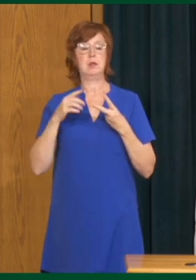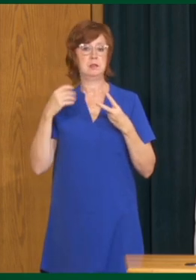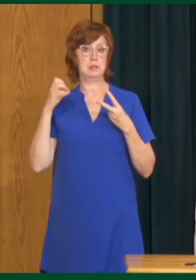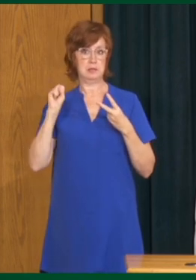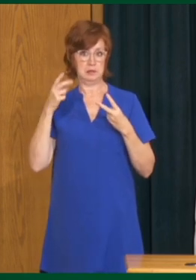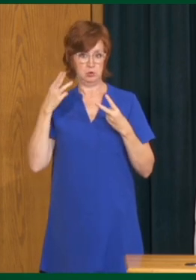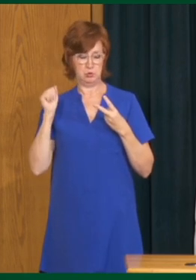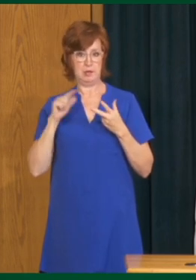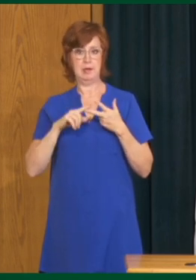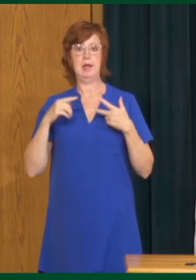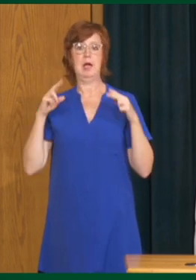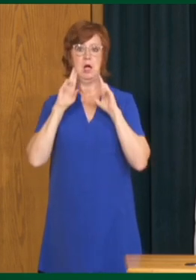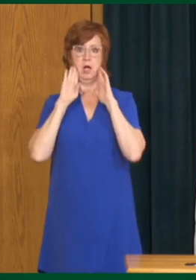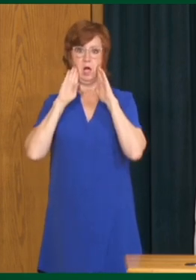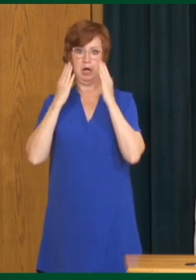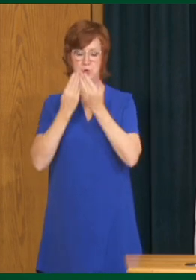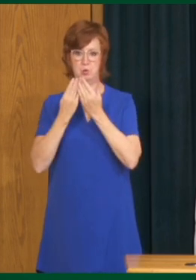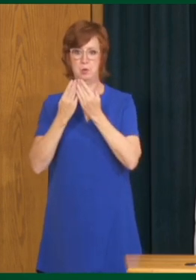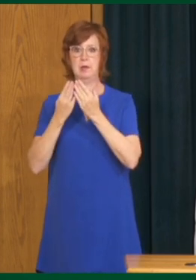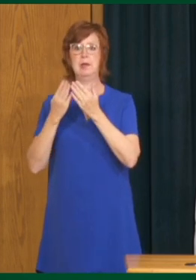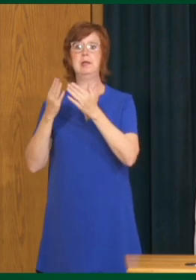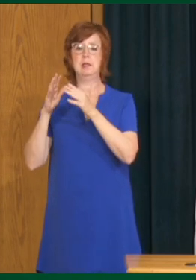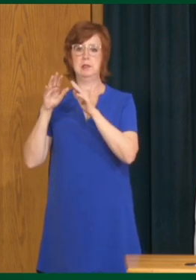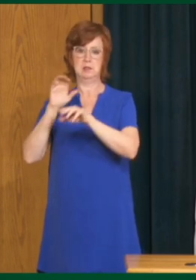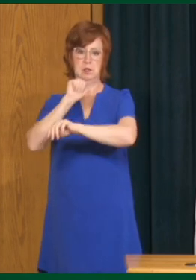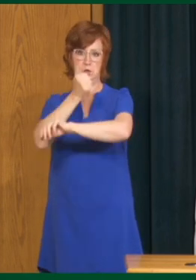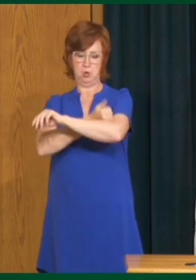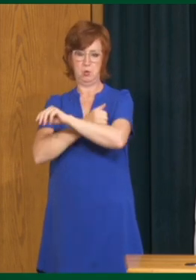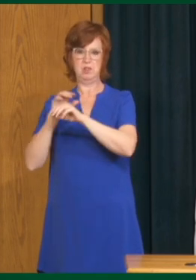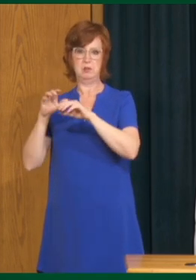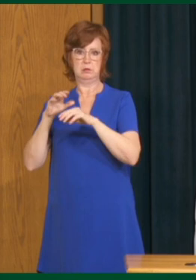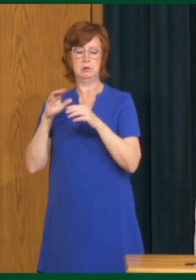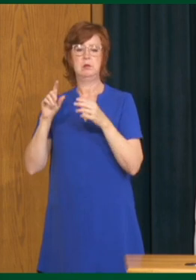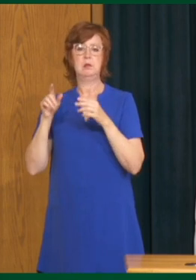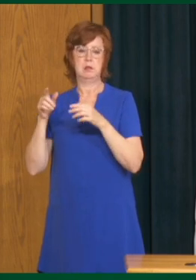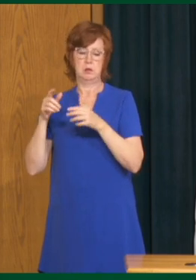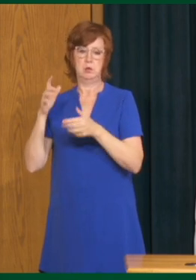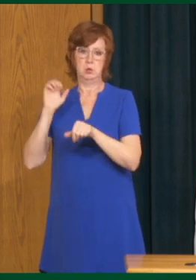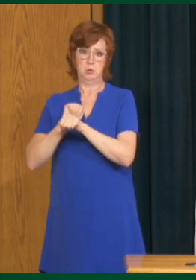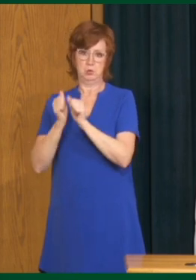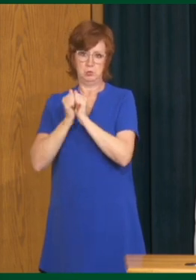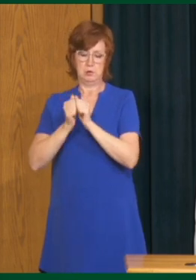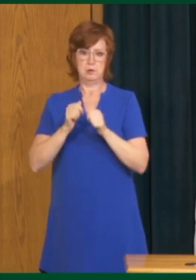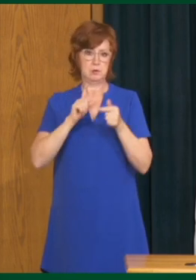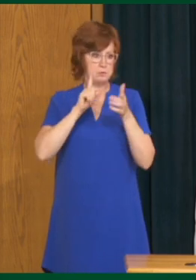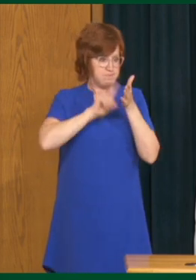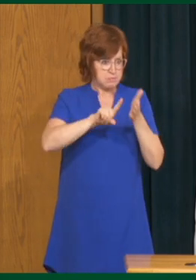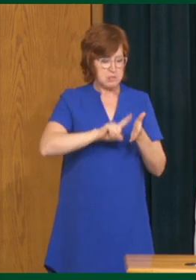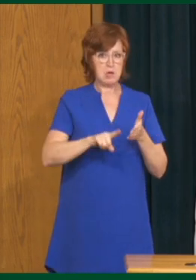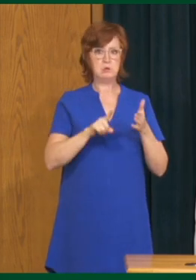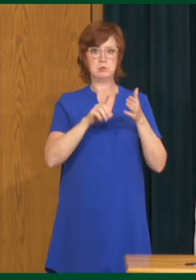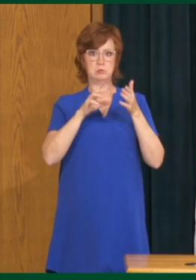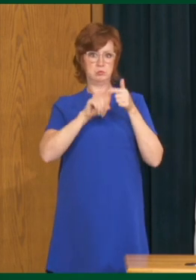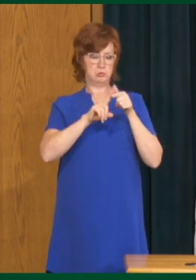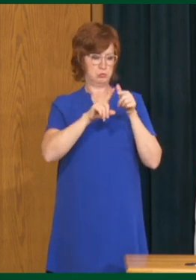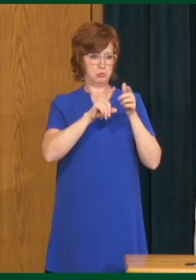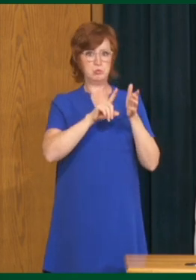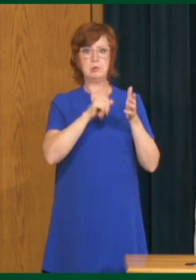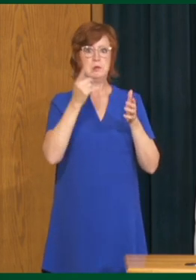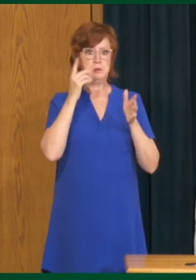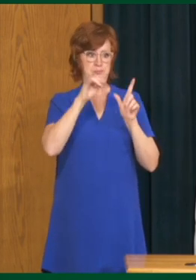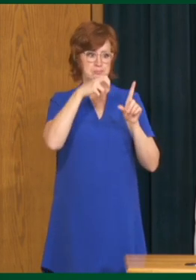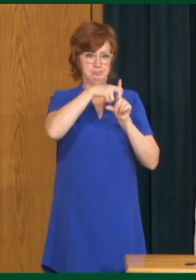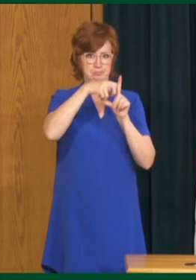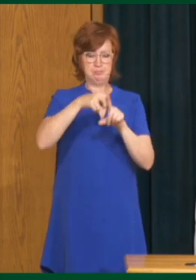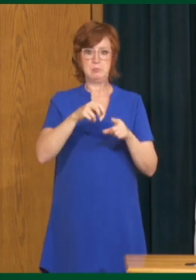working together to address this. This includes increased testing and contact tracing in affected communities, ensuring